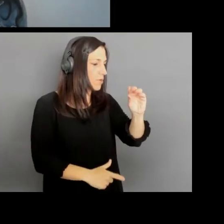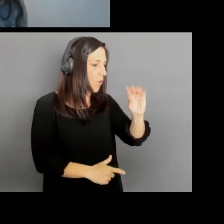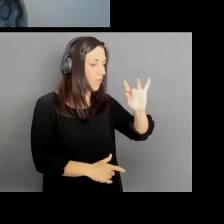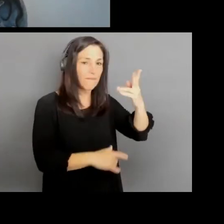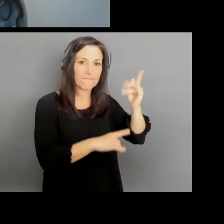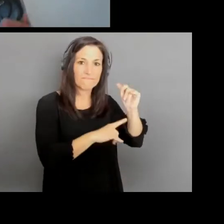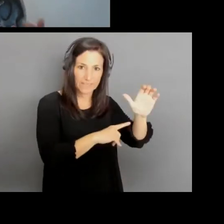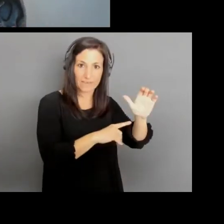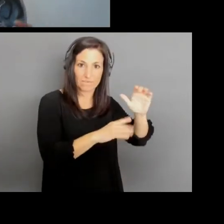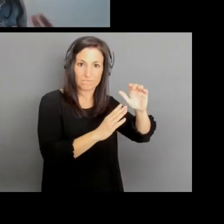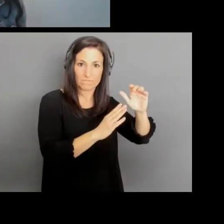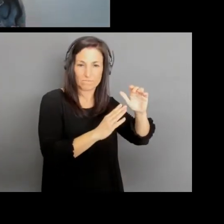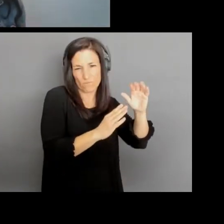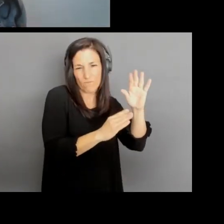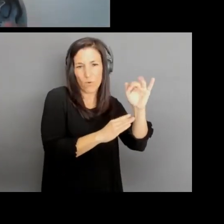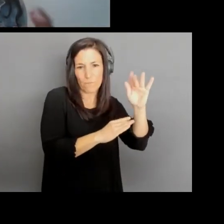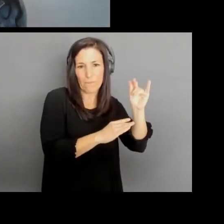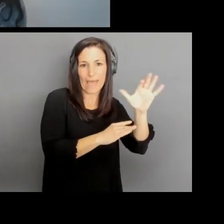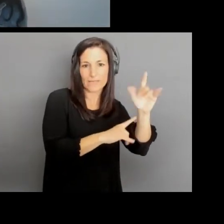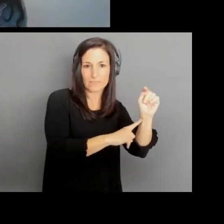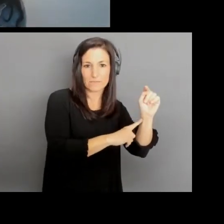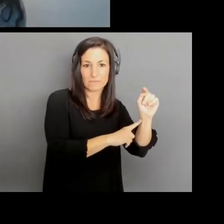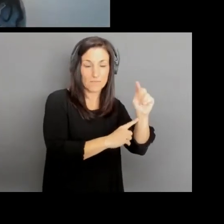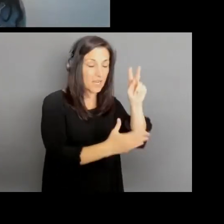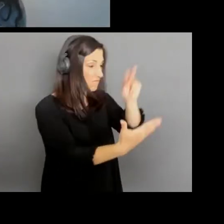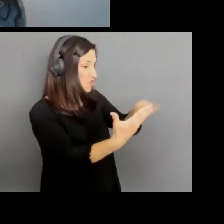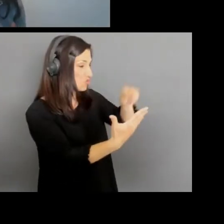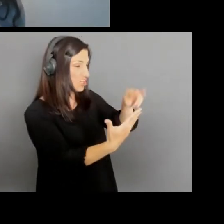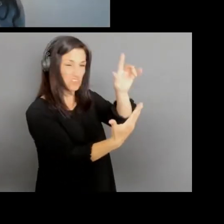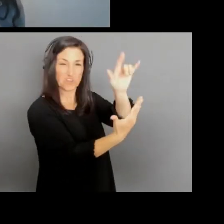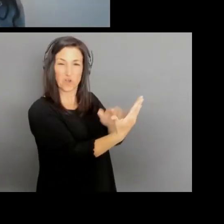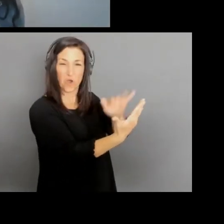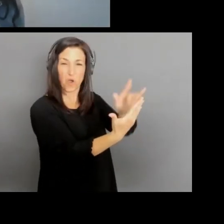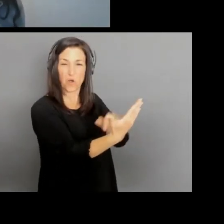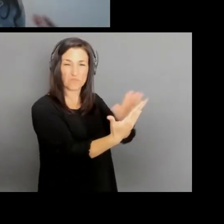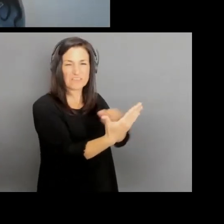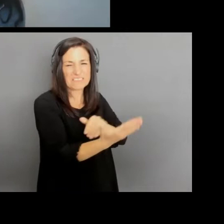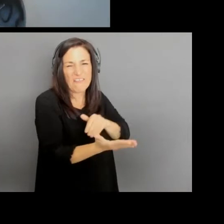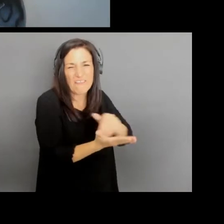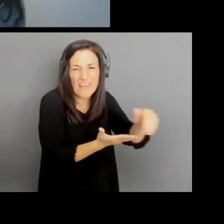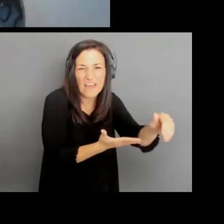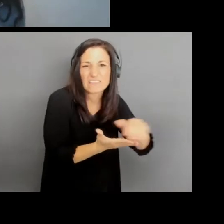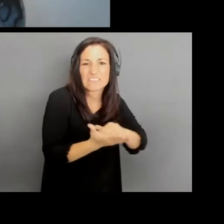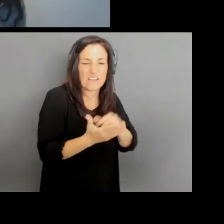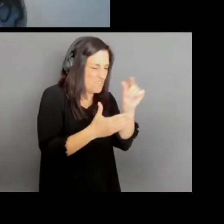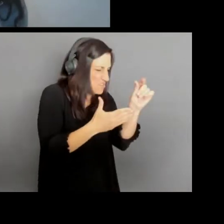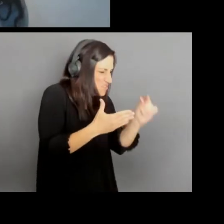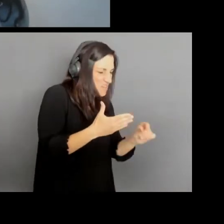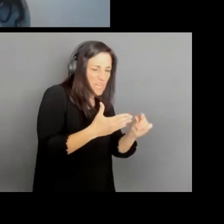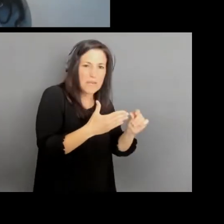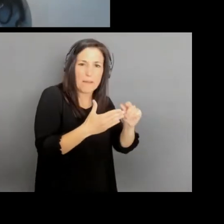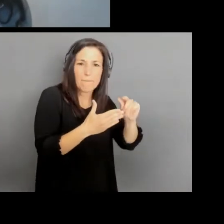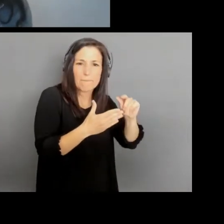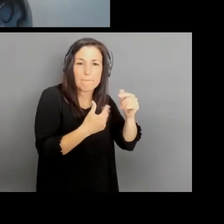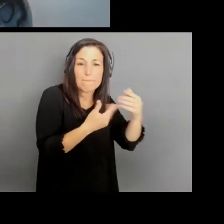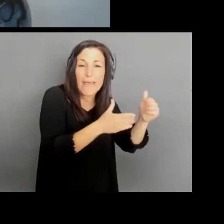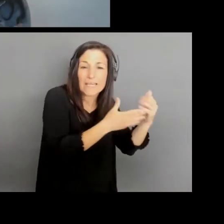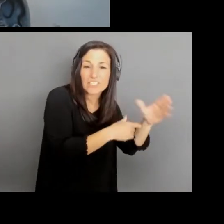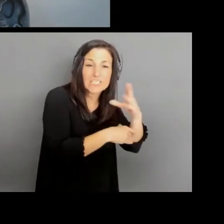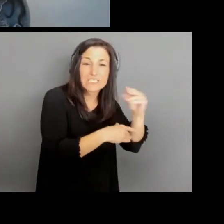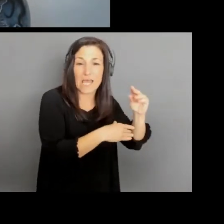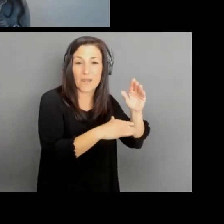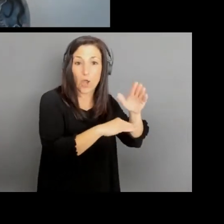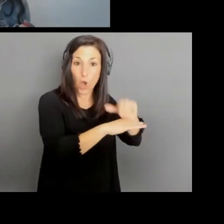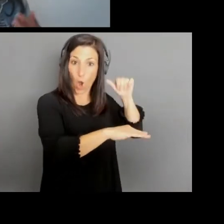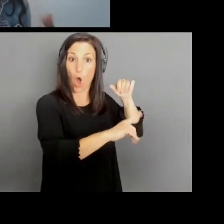code, there's a lot of thousands of NuGet packages and API calls that those .NET Framework applications are making. So there's a